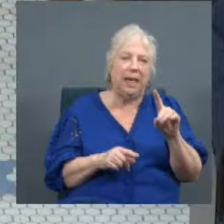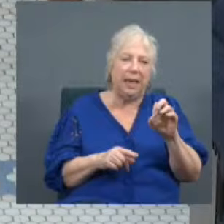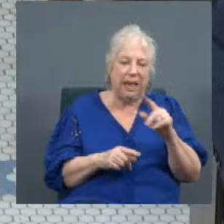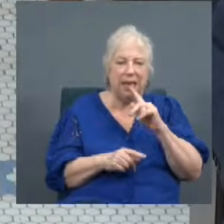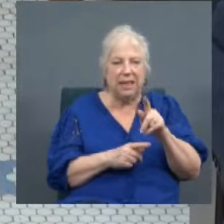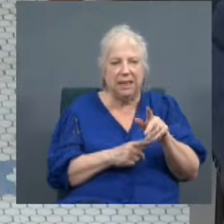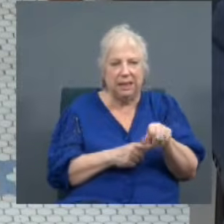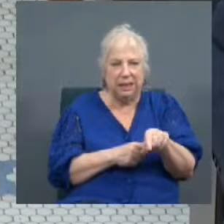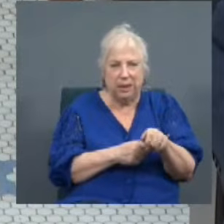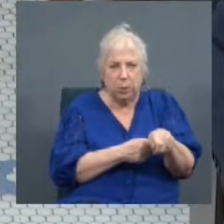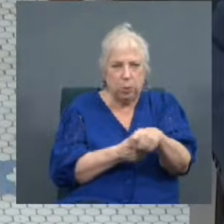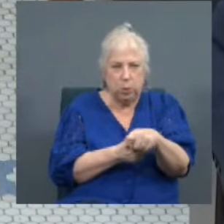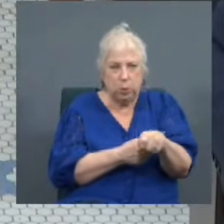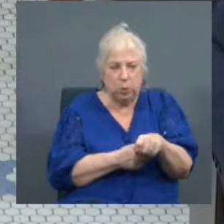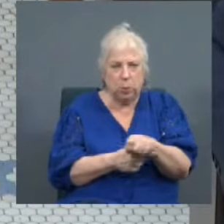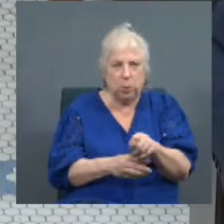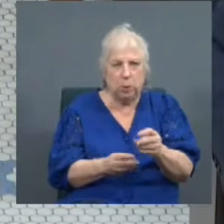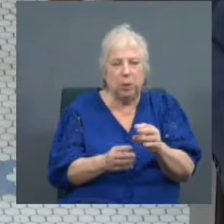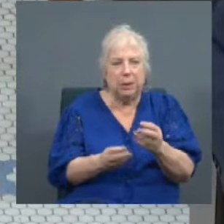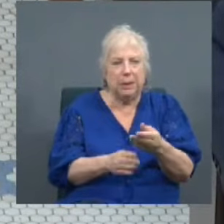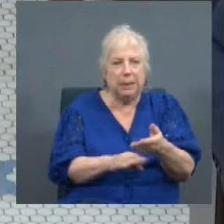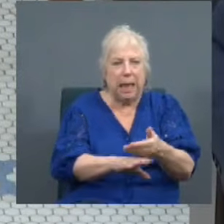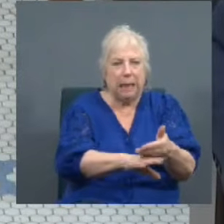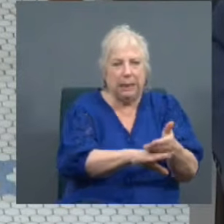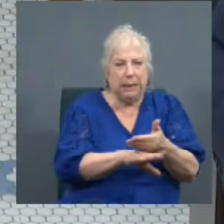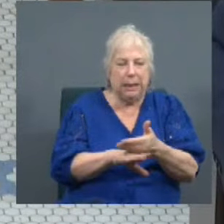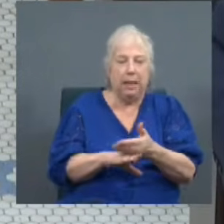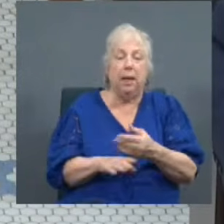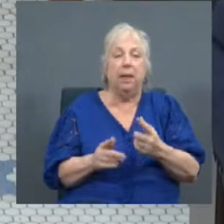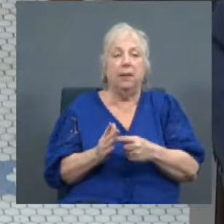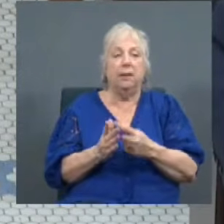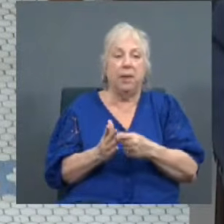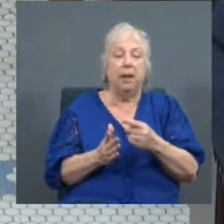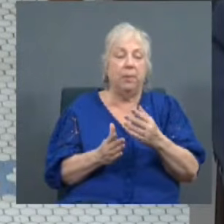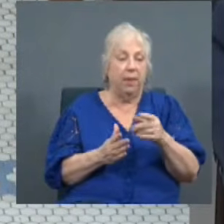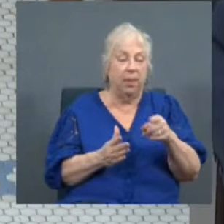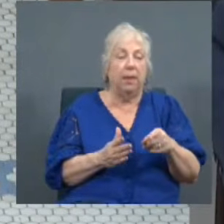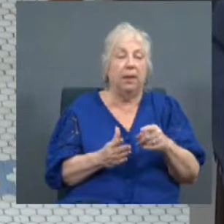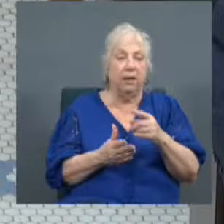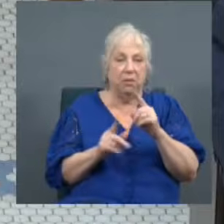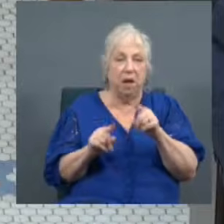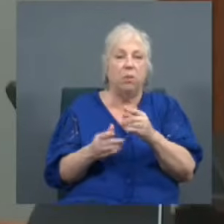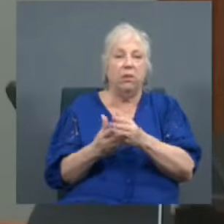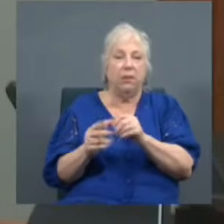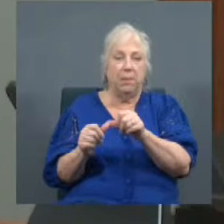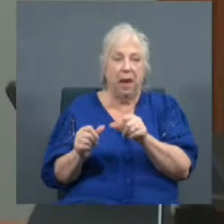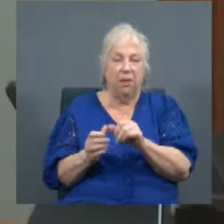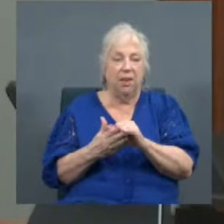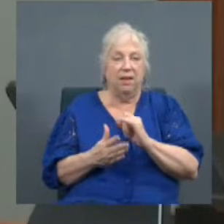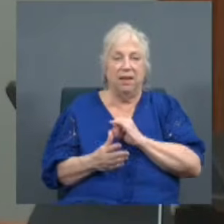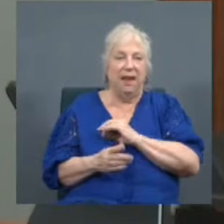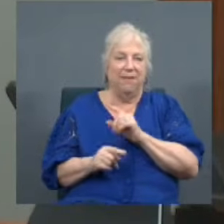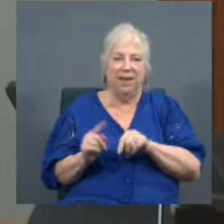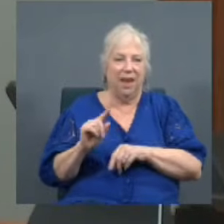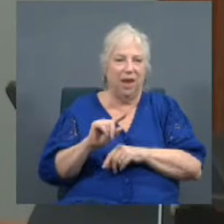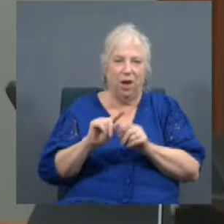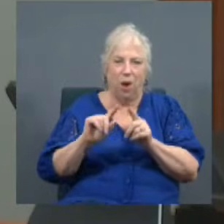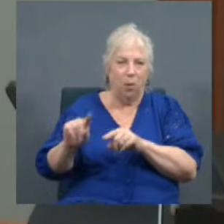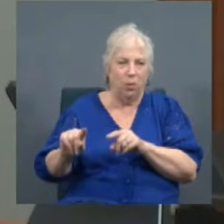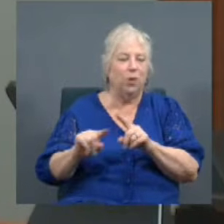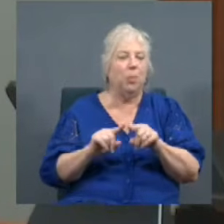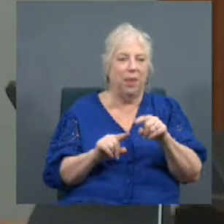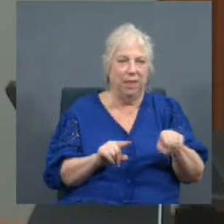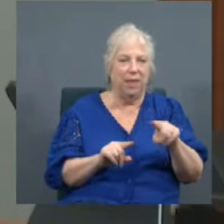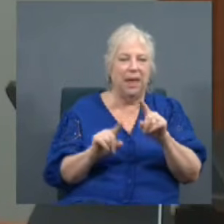requests on certain areas that our staff can't go to, but they can go to and address those issues as far as picking up trash, weed